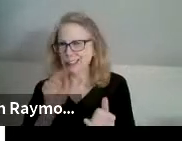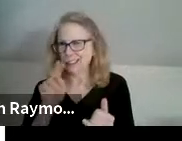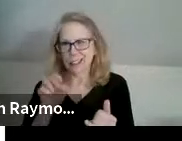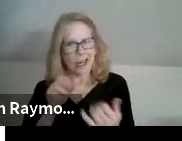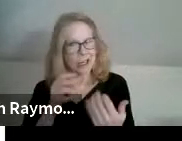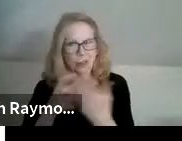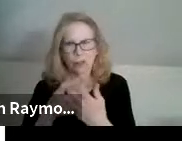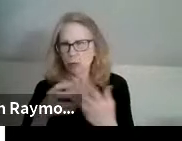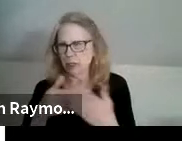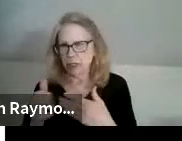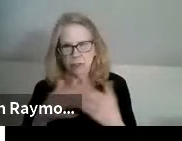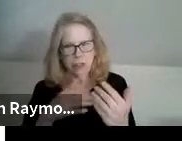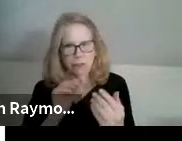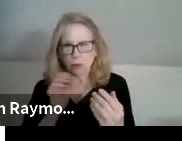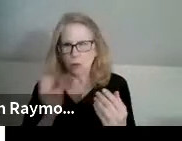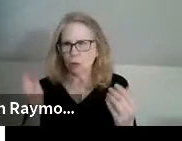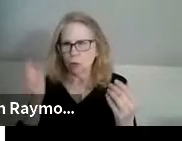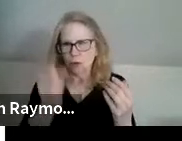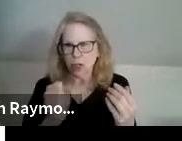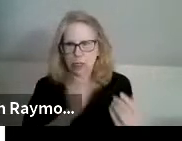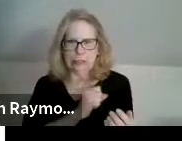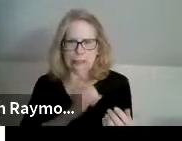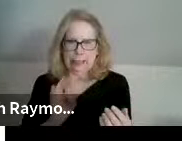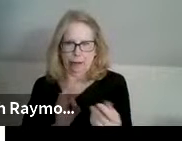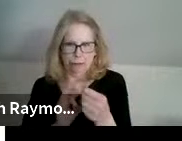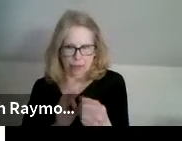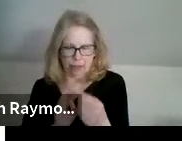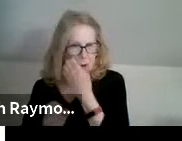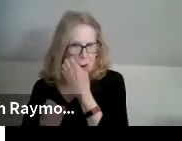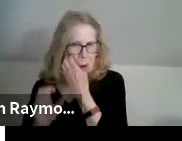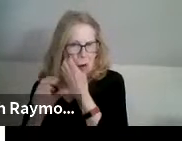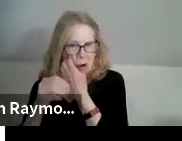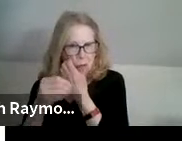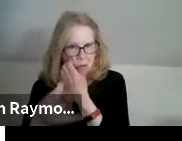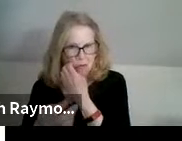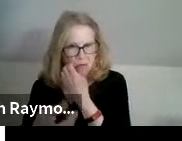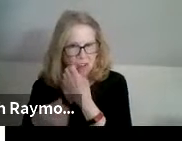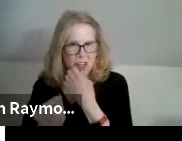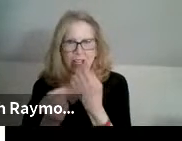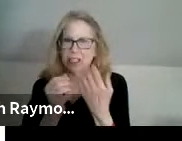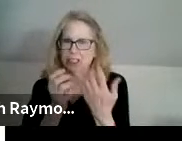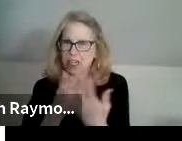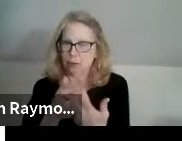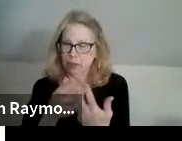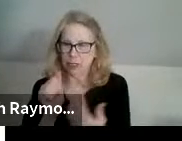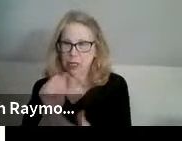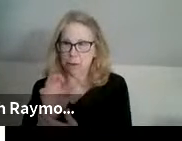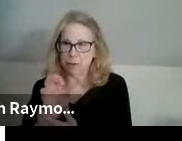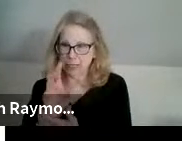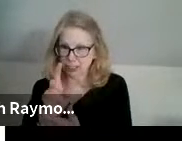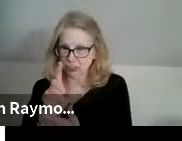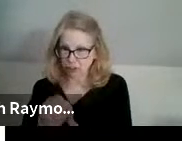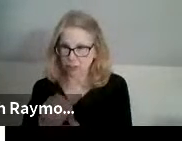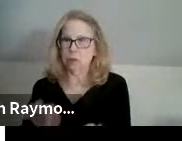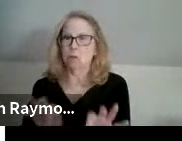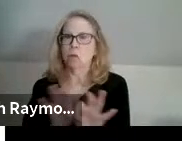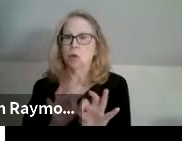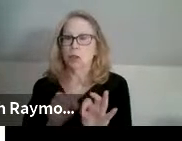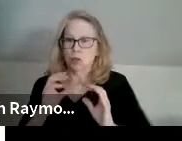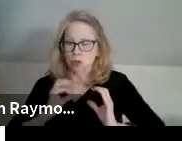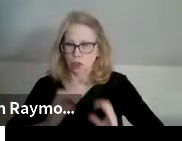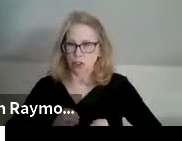even if there is staffing or an officer. Providing that sort of accommodation is probably important to customer